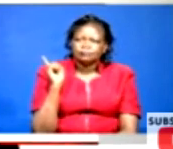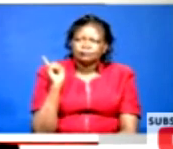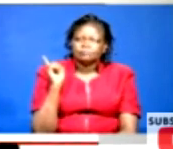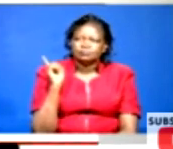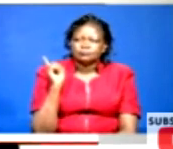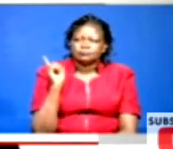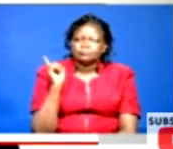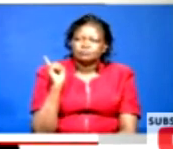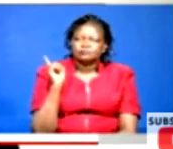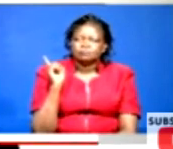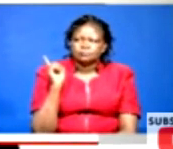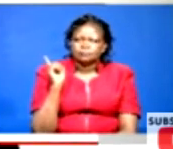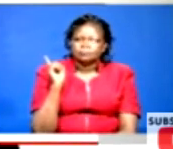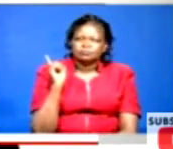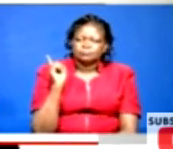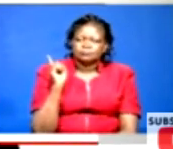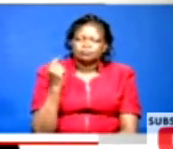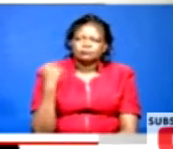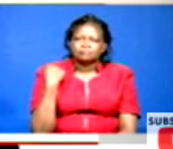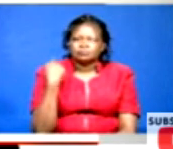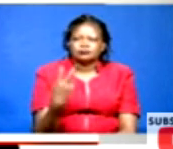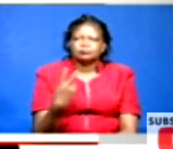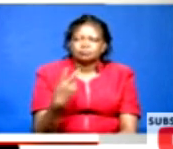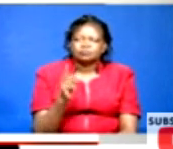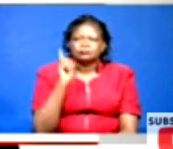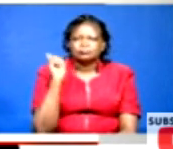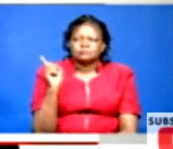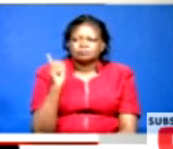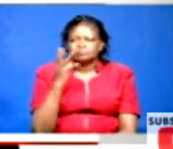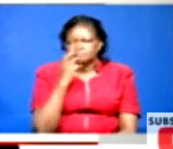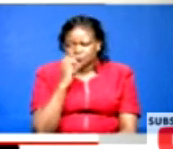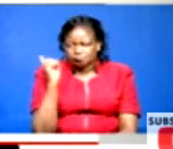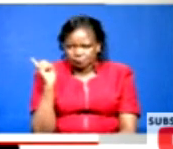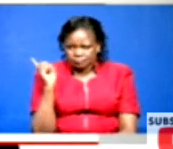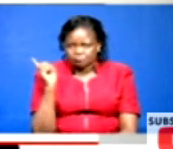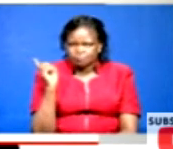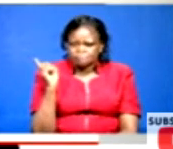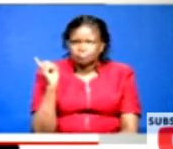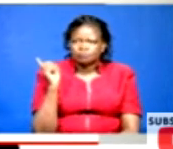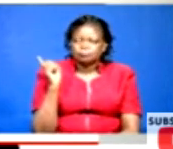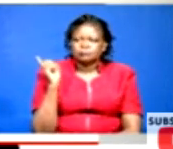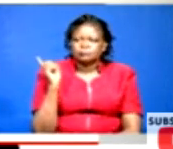577,162,898 Kenya shillings, with the second highest allocation going to Orange Democratic Movement at